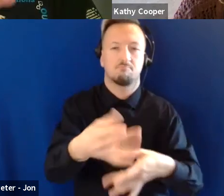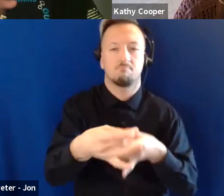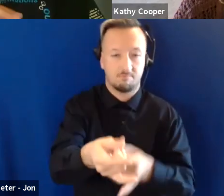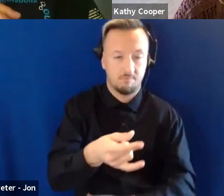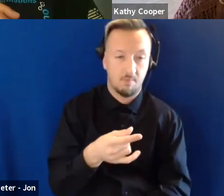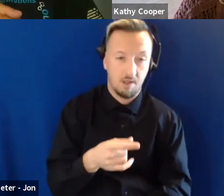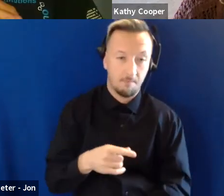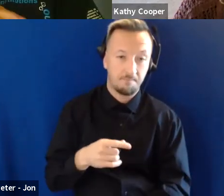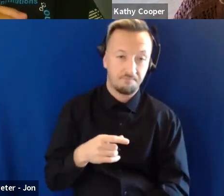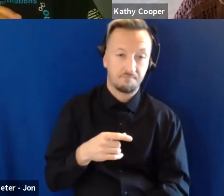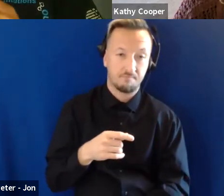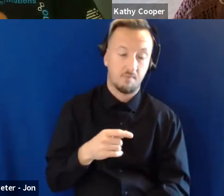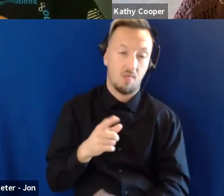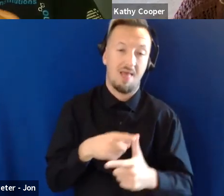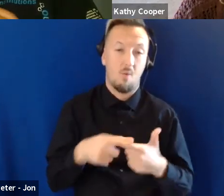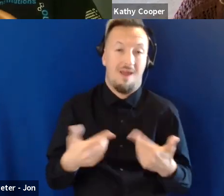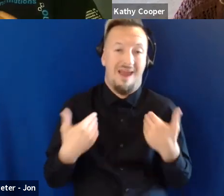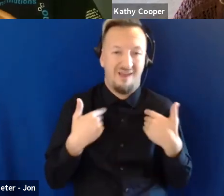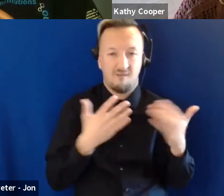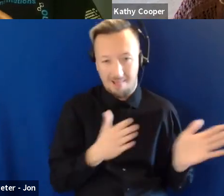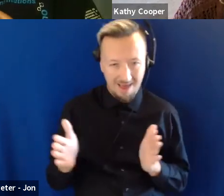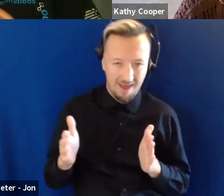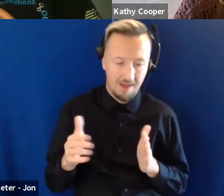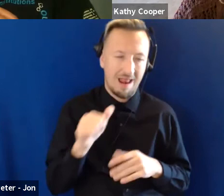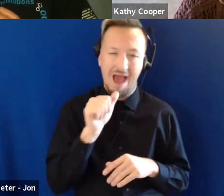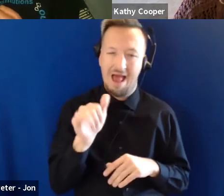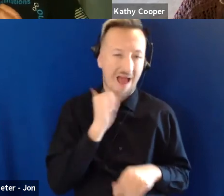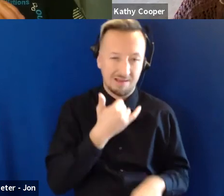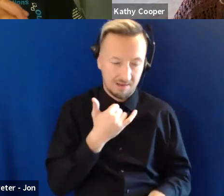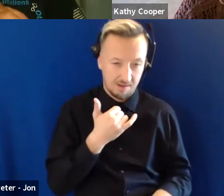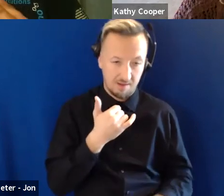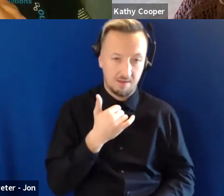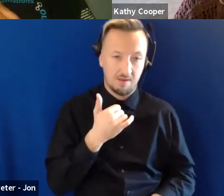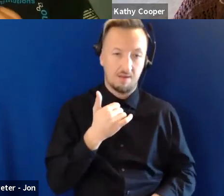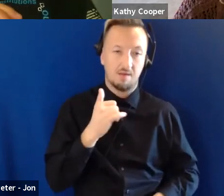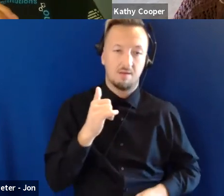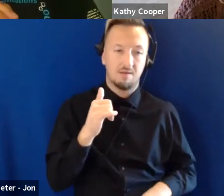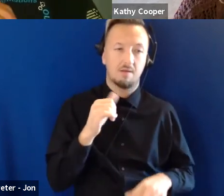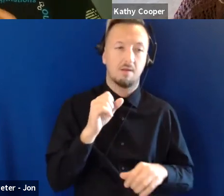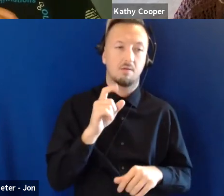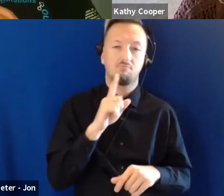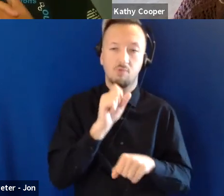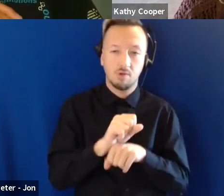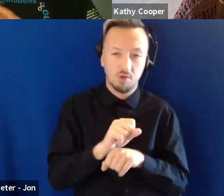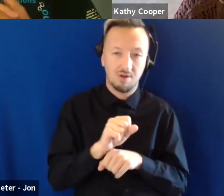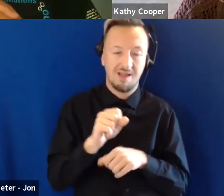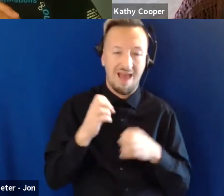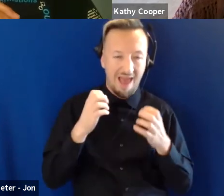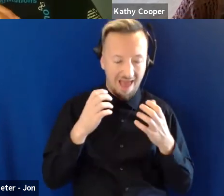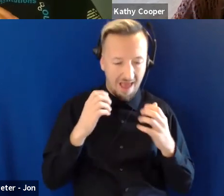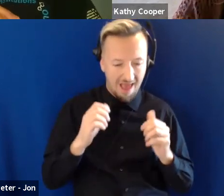really, literally, we can have a plan, not an accident. We can have concerted effort